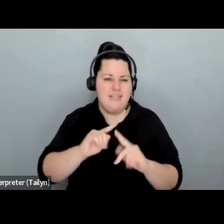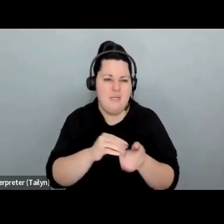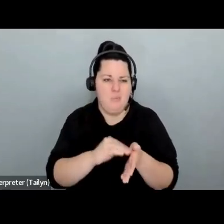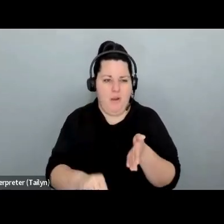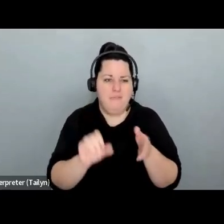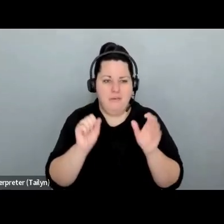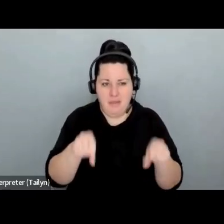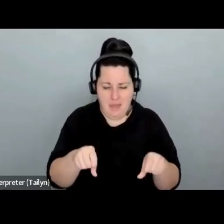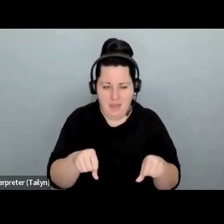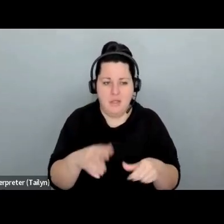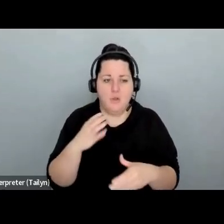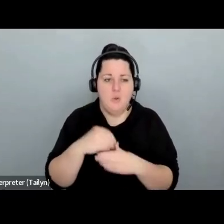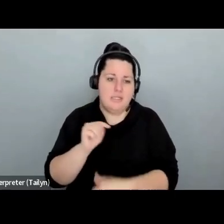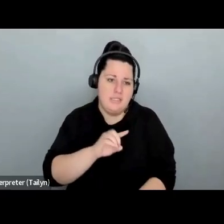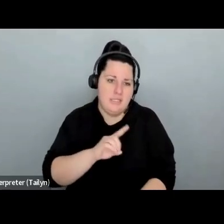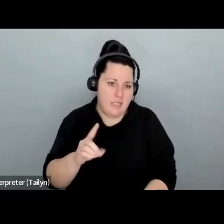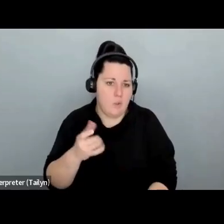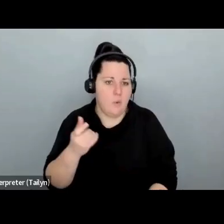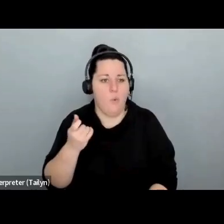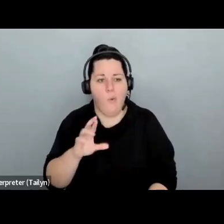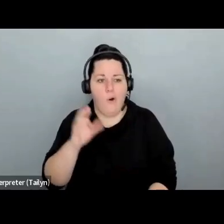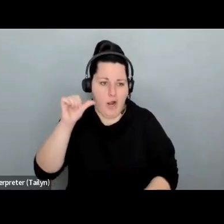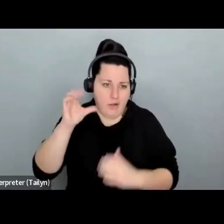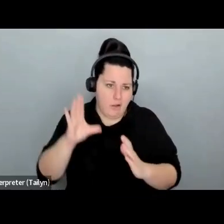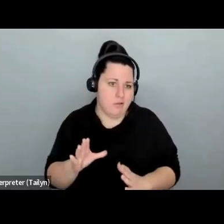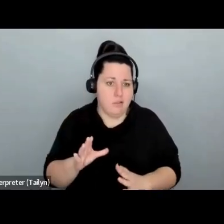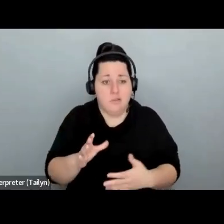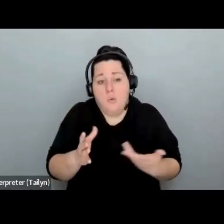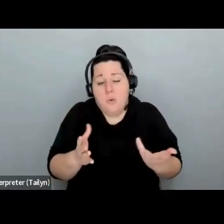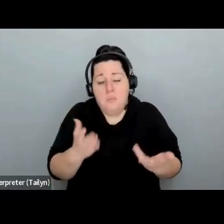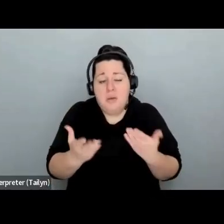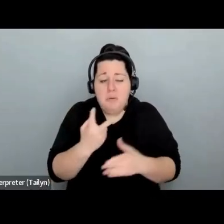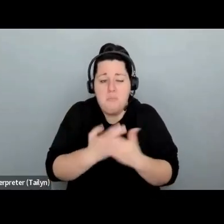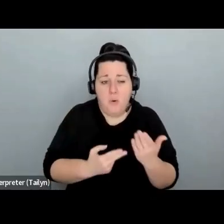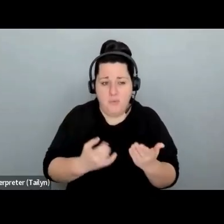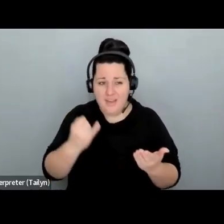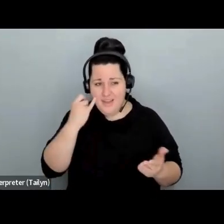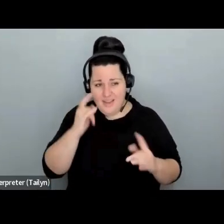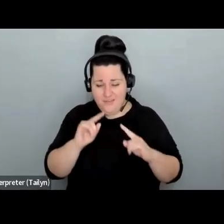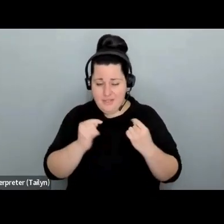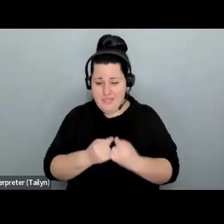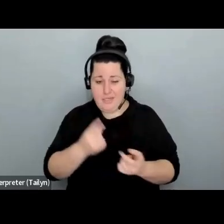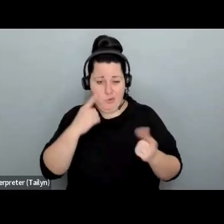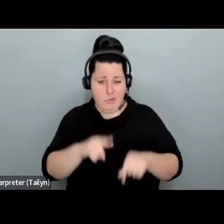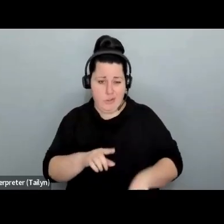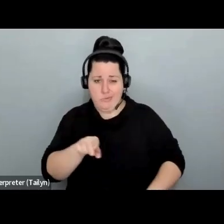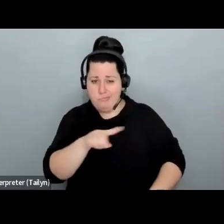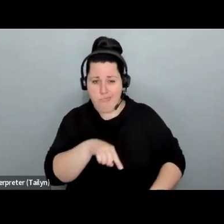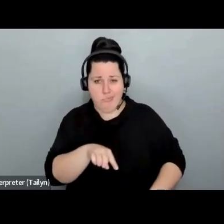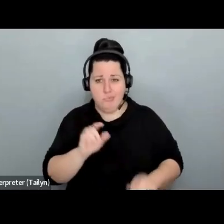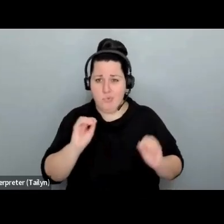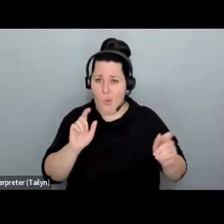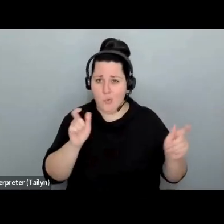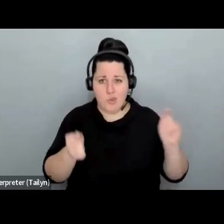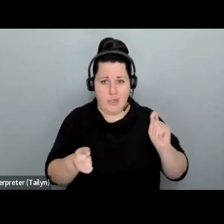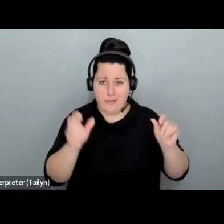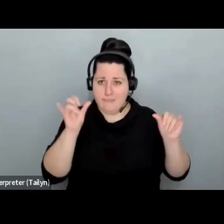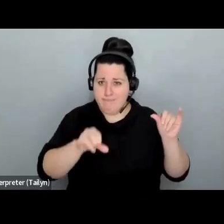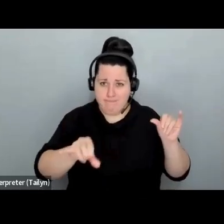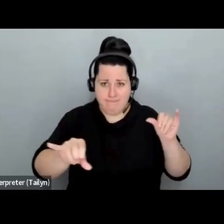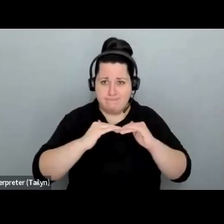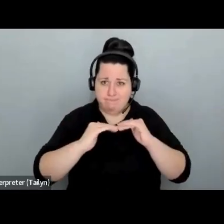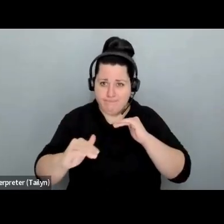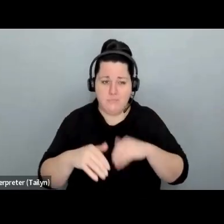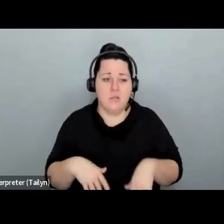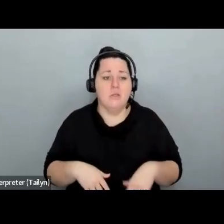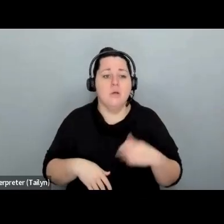of the deaf or hard of hearing or audiologist, or both if the team agrees that there is no suspected change in hearing loss. In making